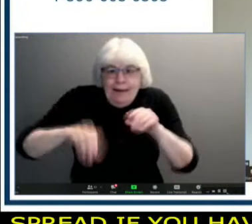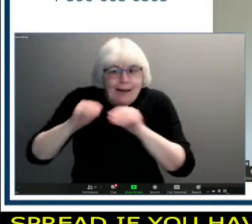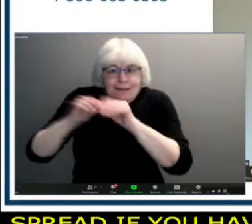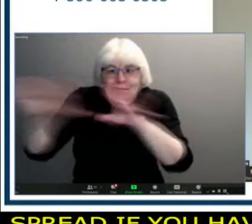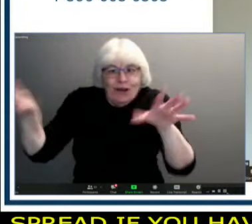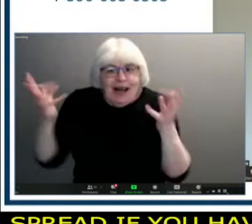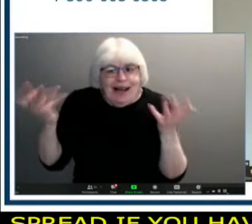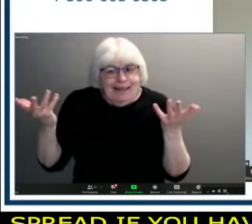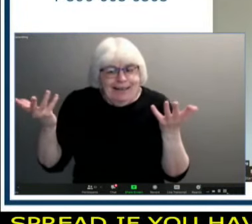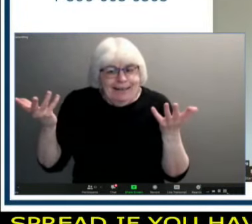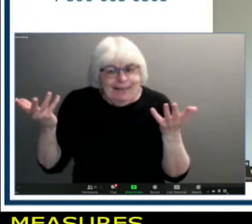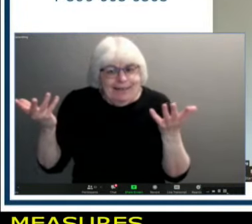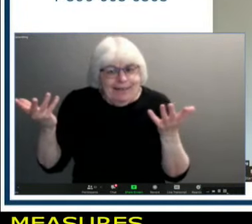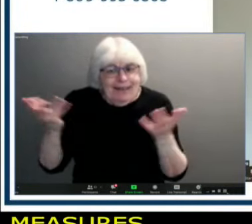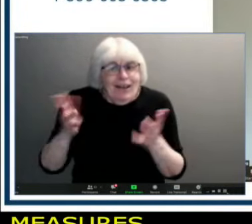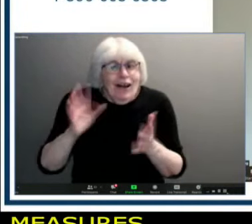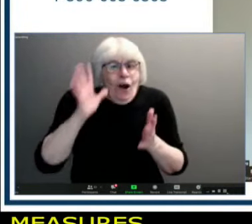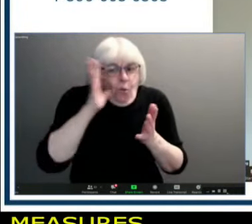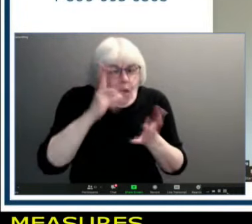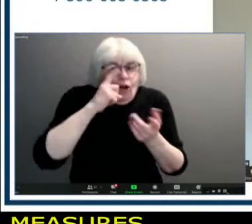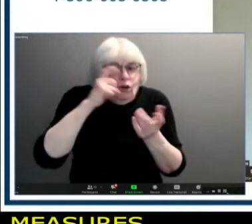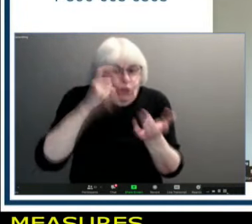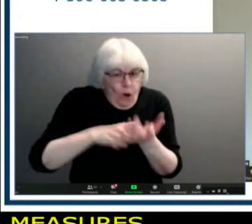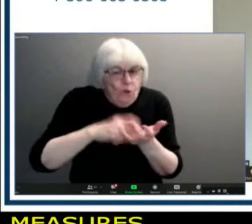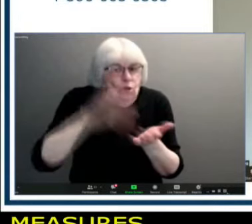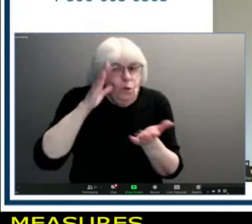start to come down, and therefore our